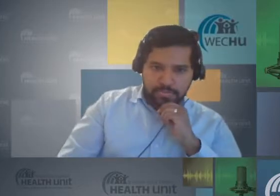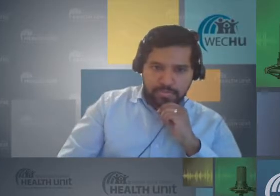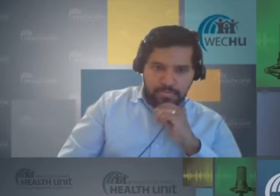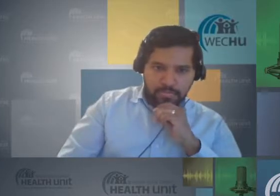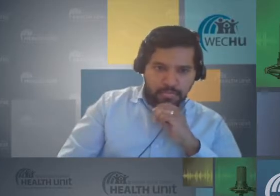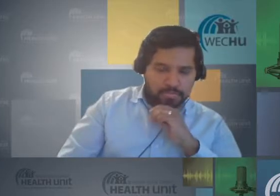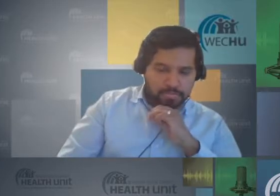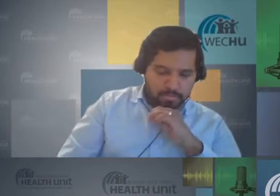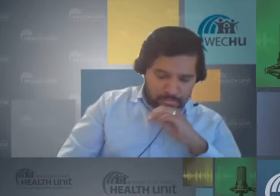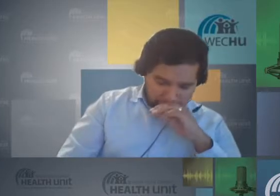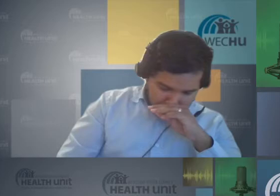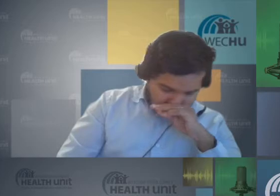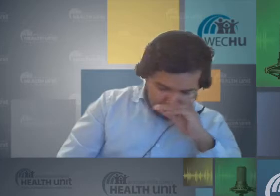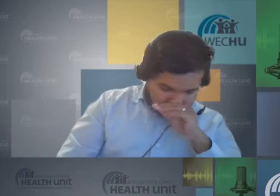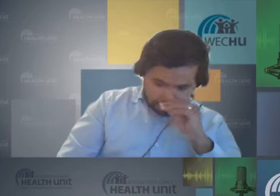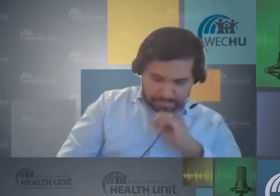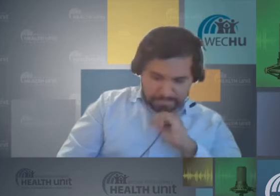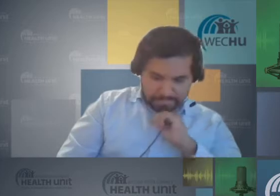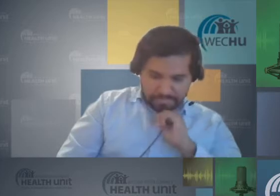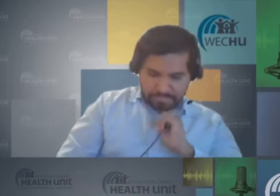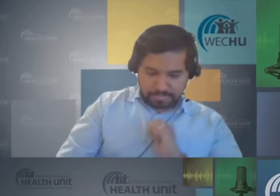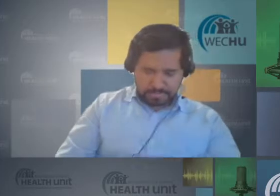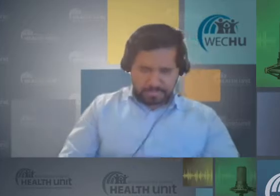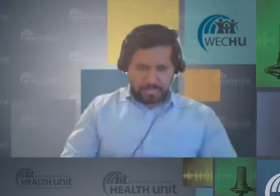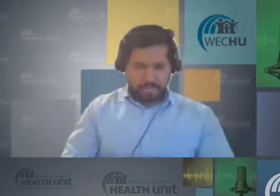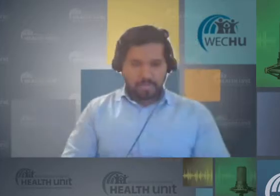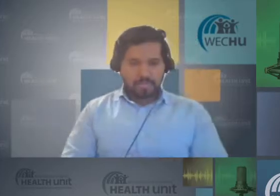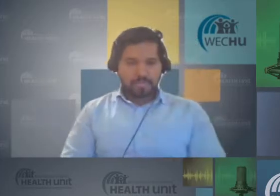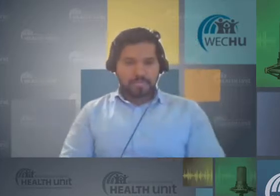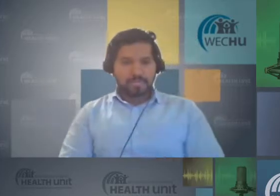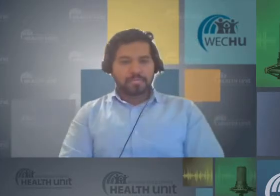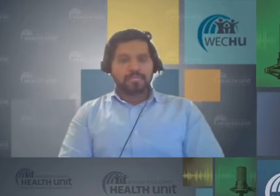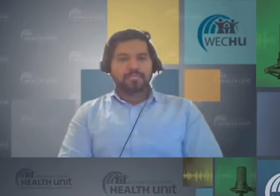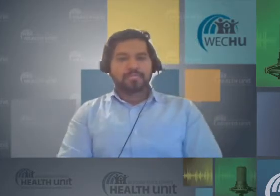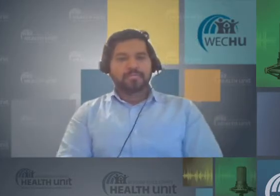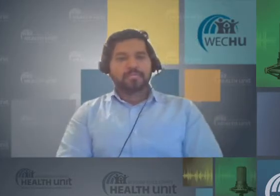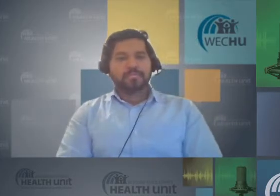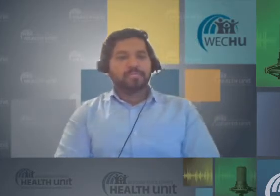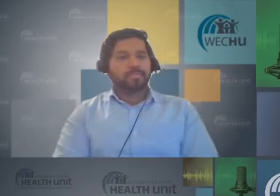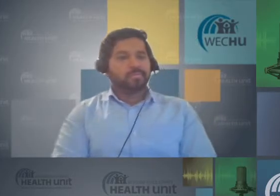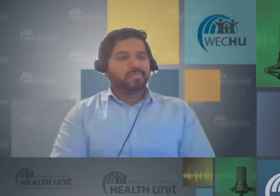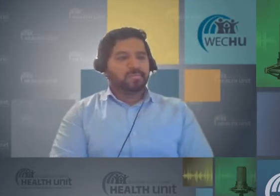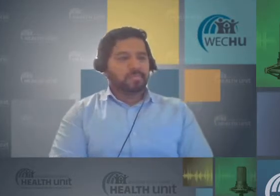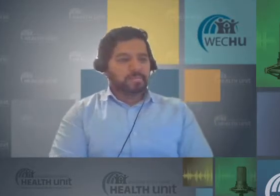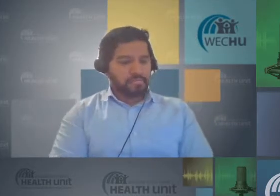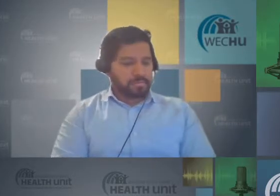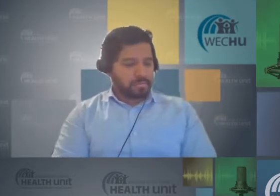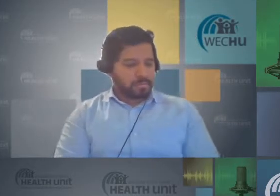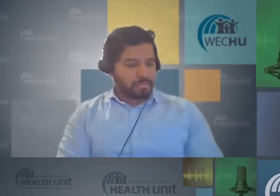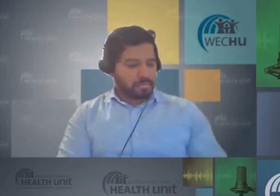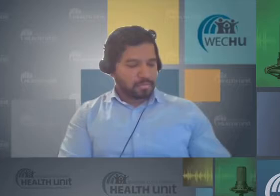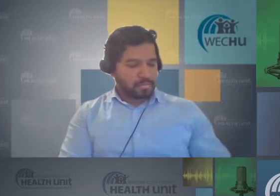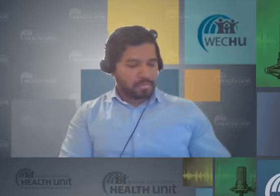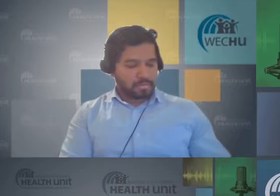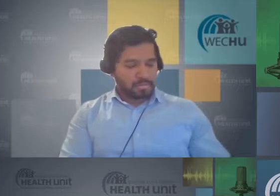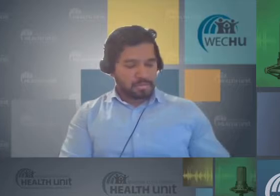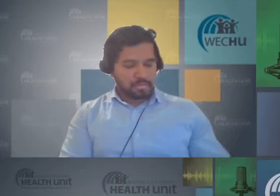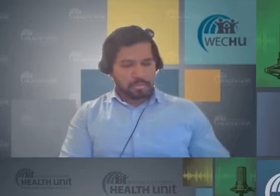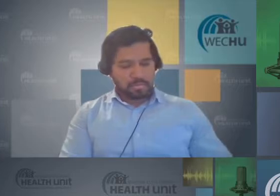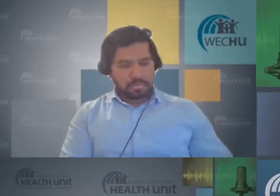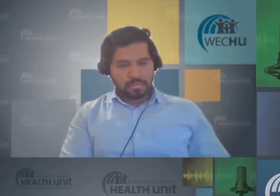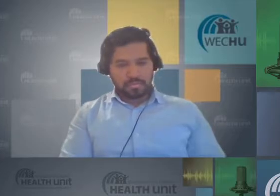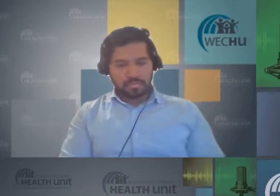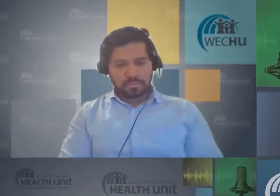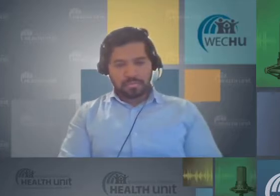youth, as well as teen health through the Windsor-Essex Community Health Center, which includes confidential and free services for youth